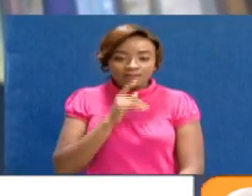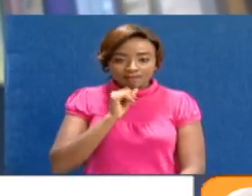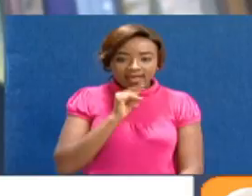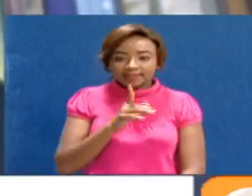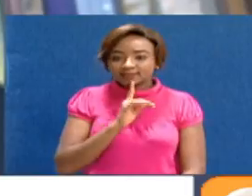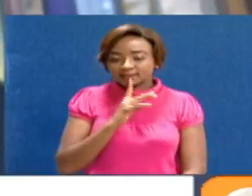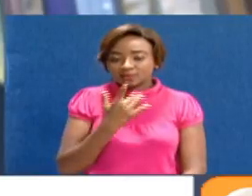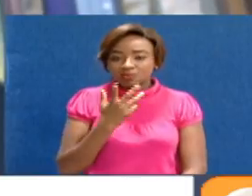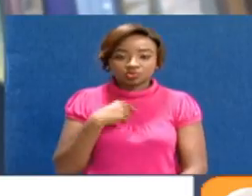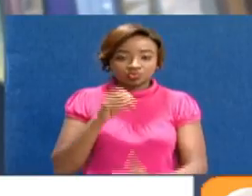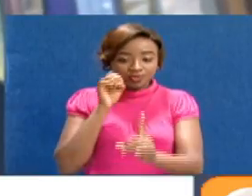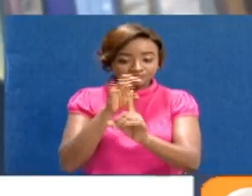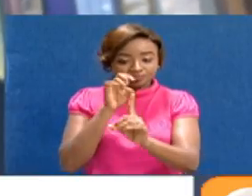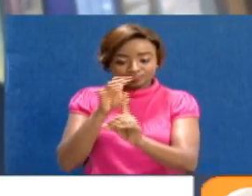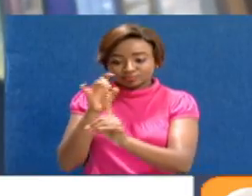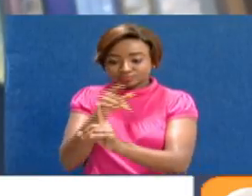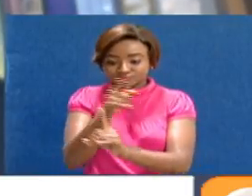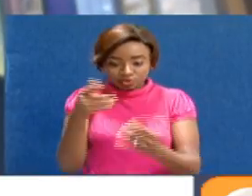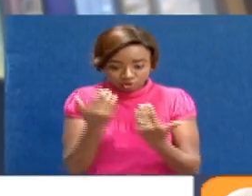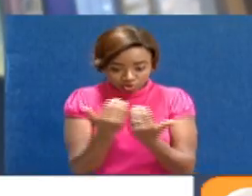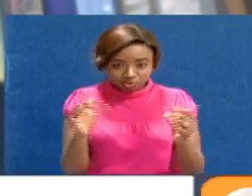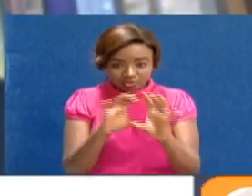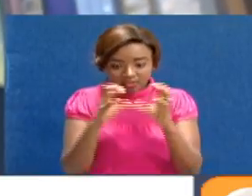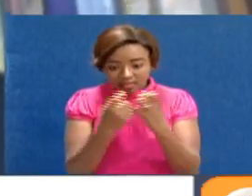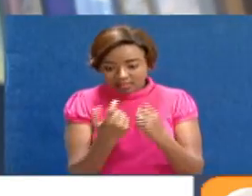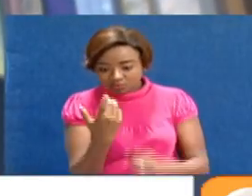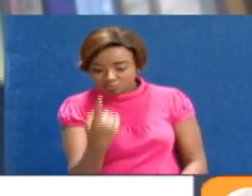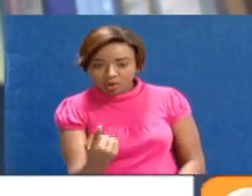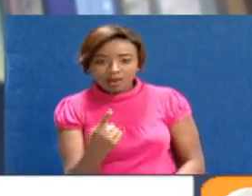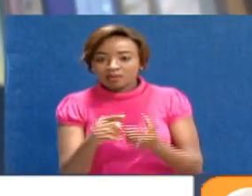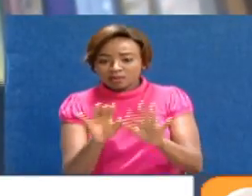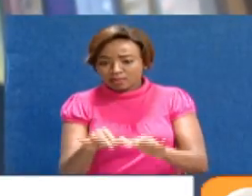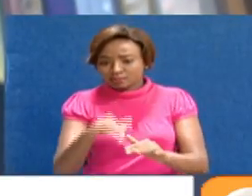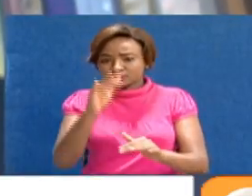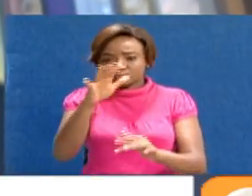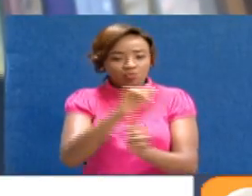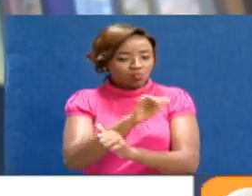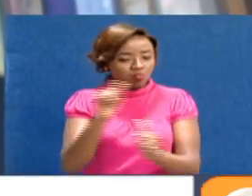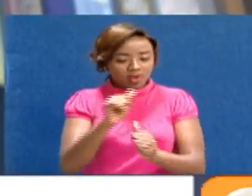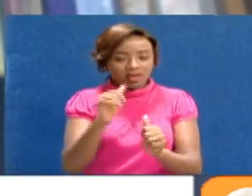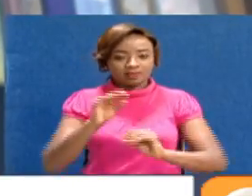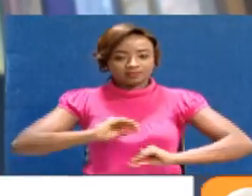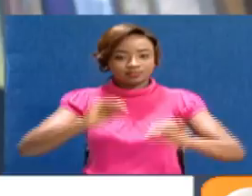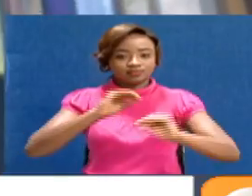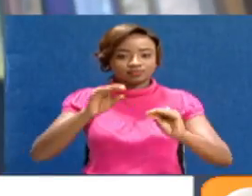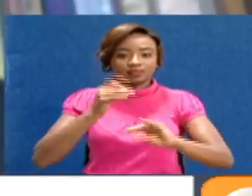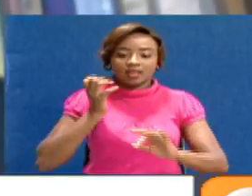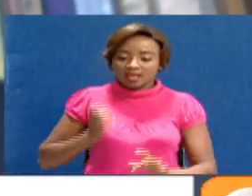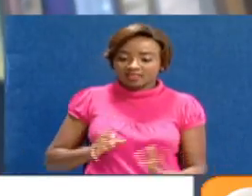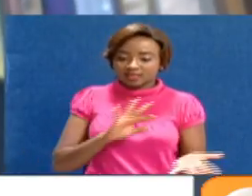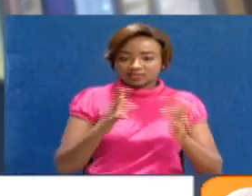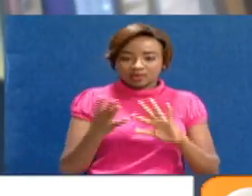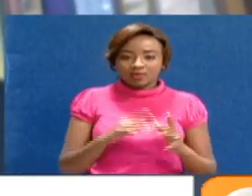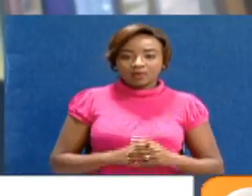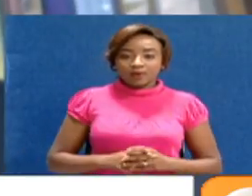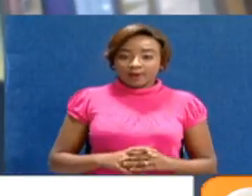and values from, among children and our youth. I think that's a very good place to start. Okay. But we really need to institute